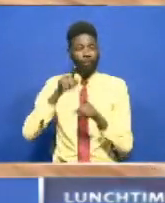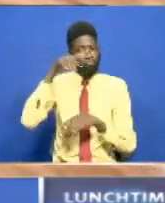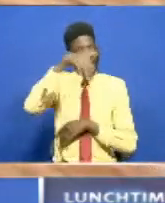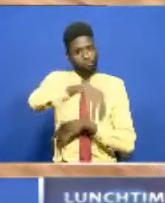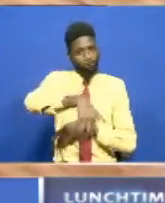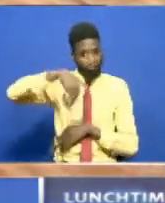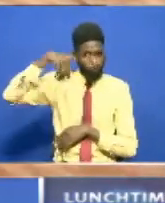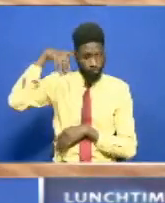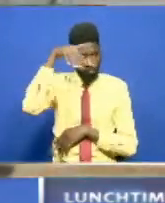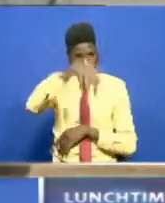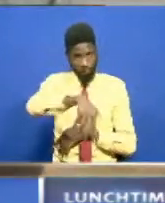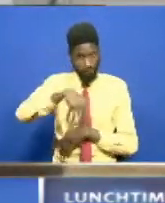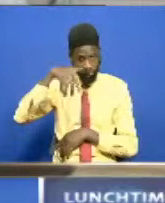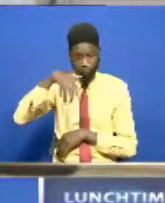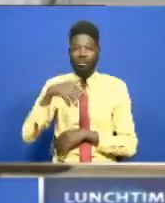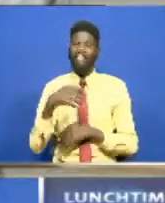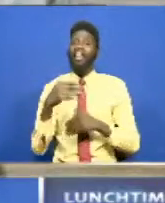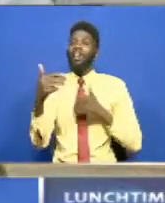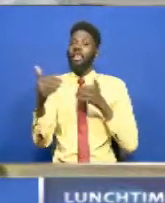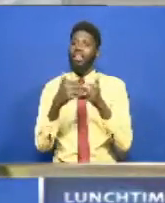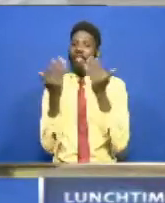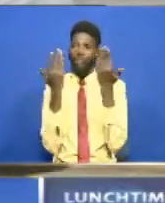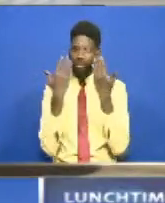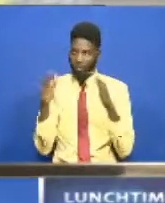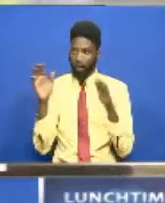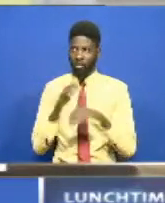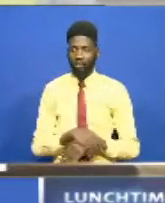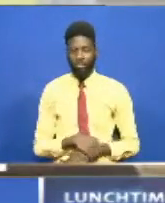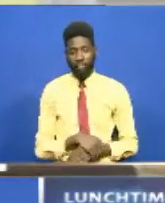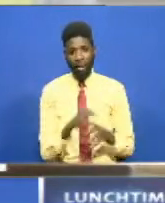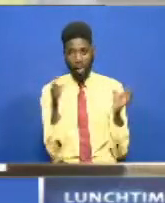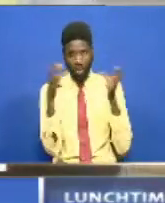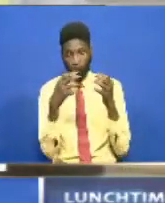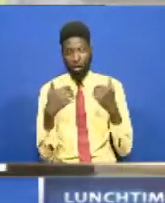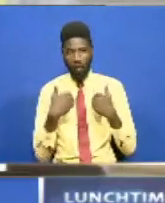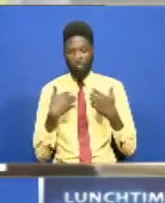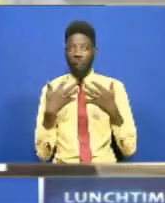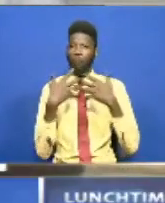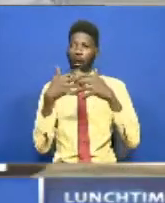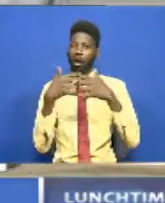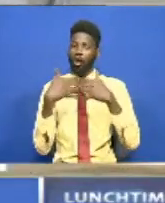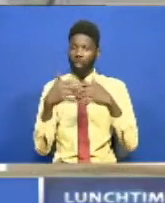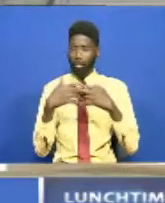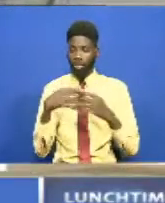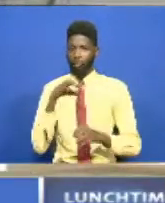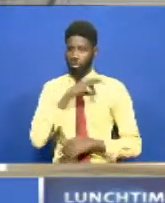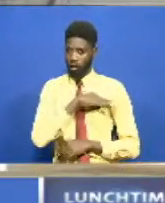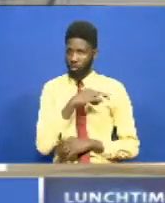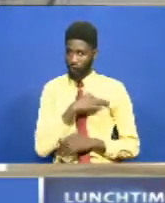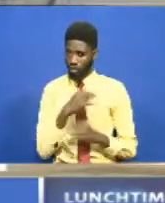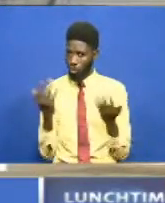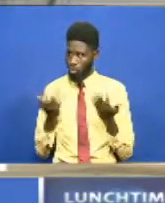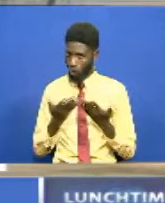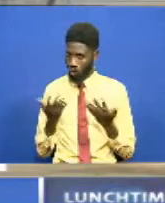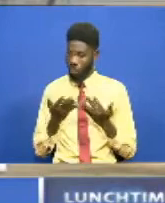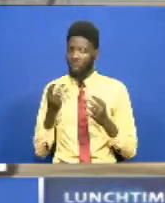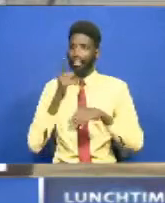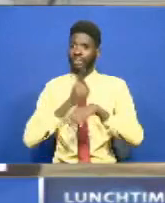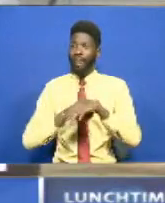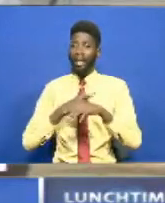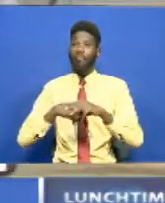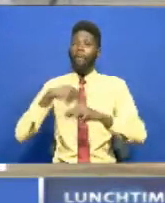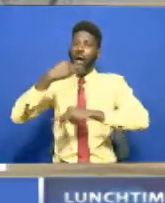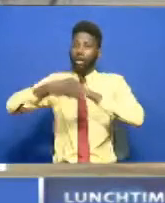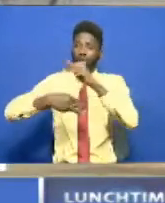is almost complete. Sasa kampuni kama vile iko na machine hapa, faida yake ni ile imepata hizo materials